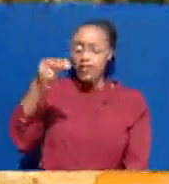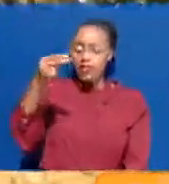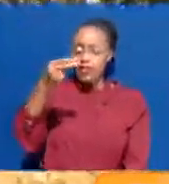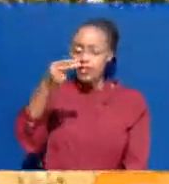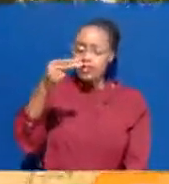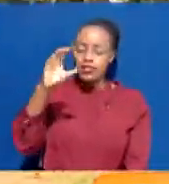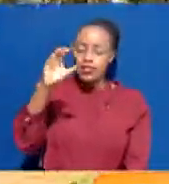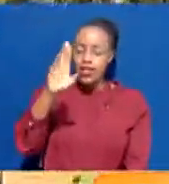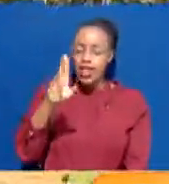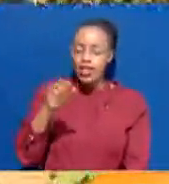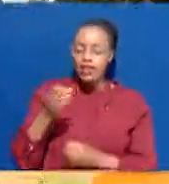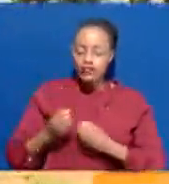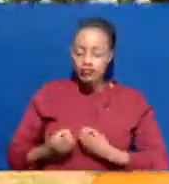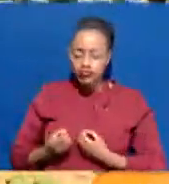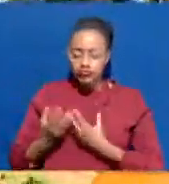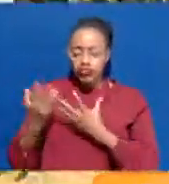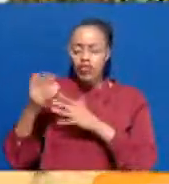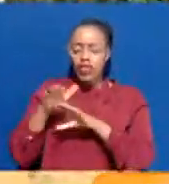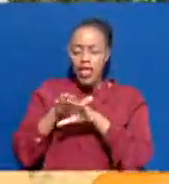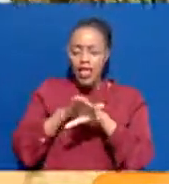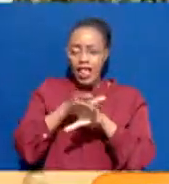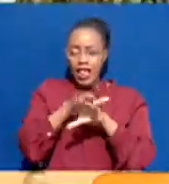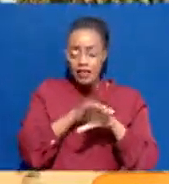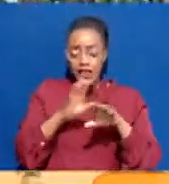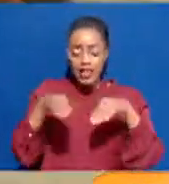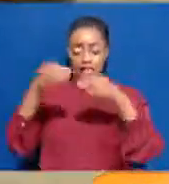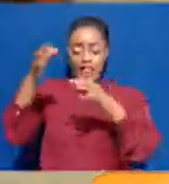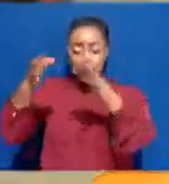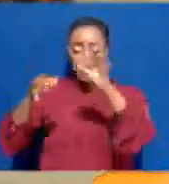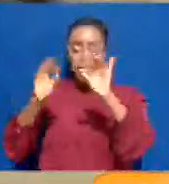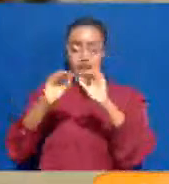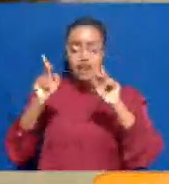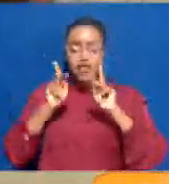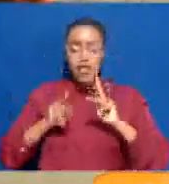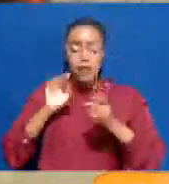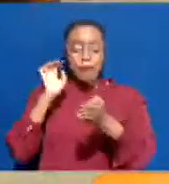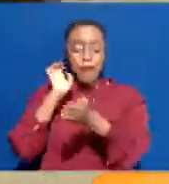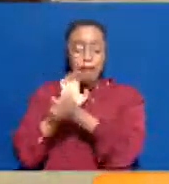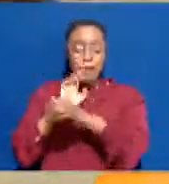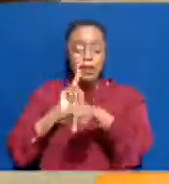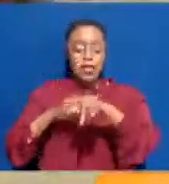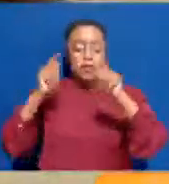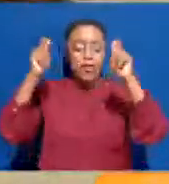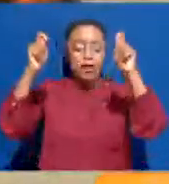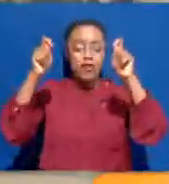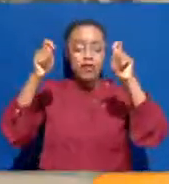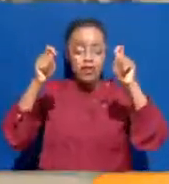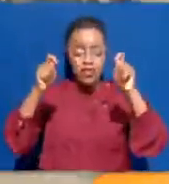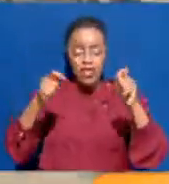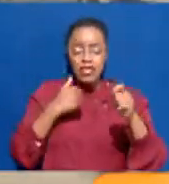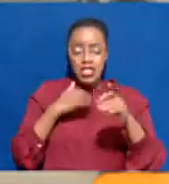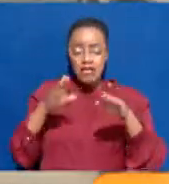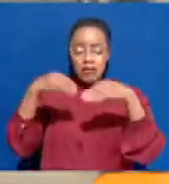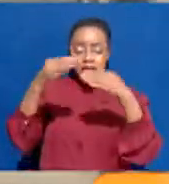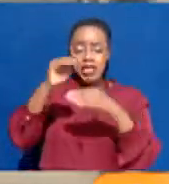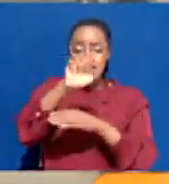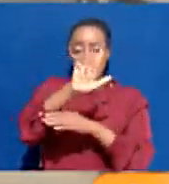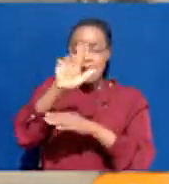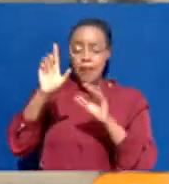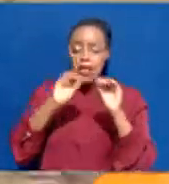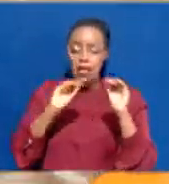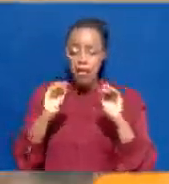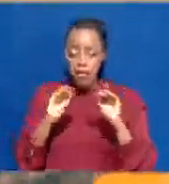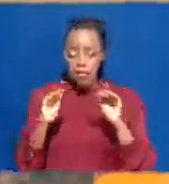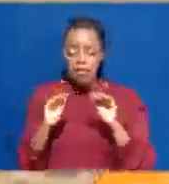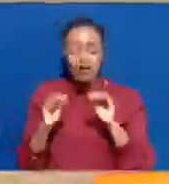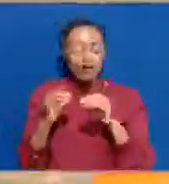expressed concerns about delays and denial of justice for those arrested during demonstrations, including denial of bail at the point